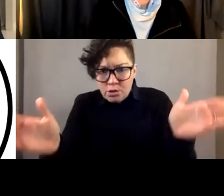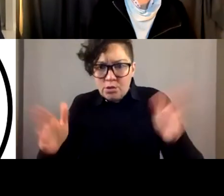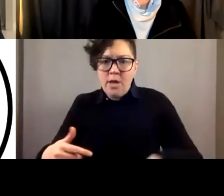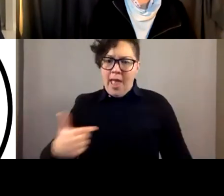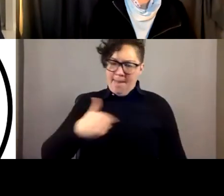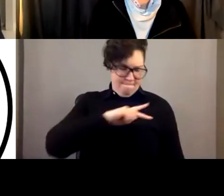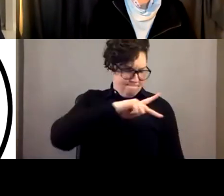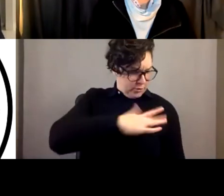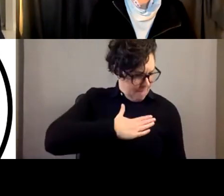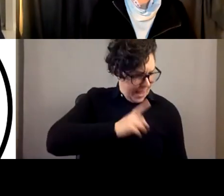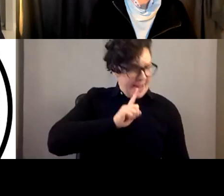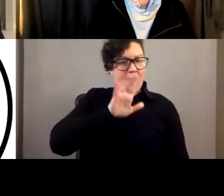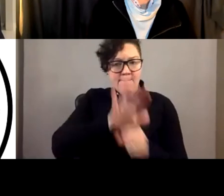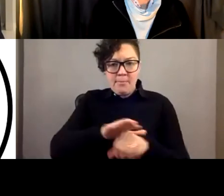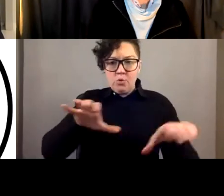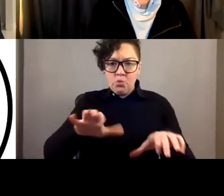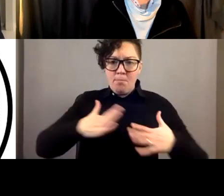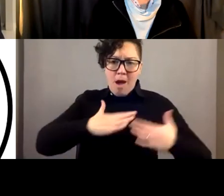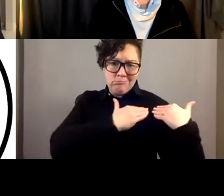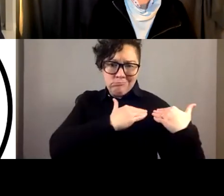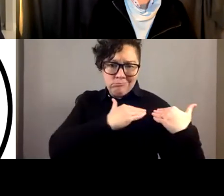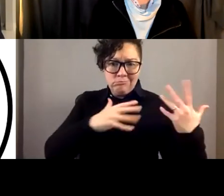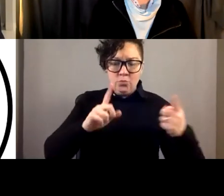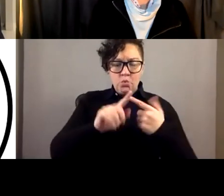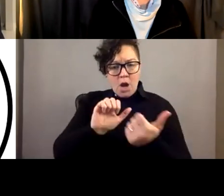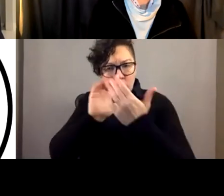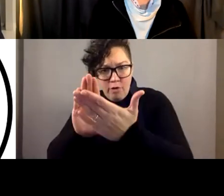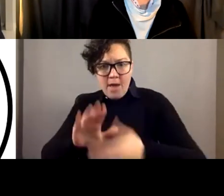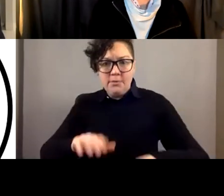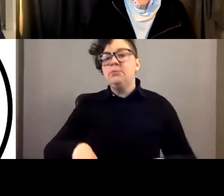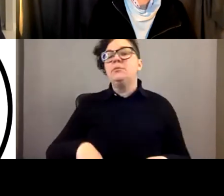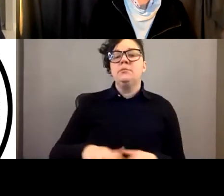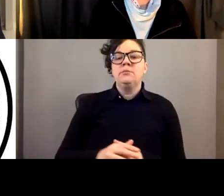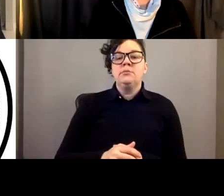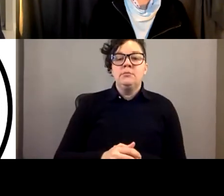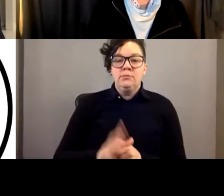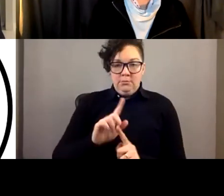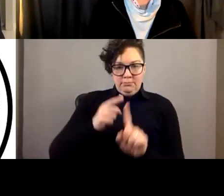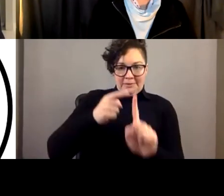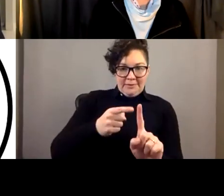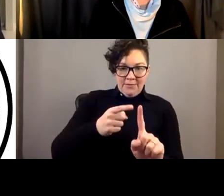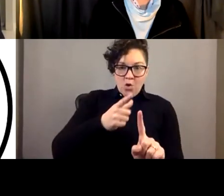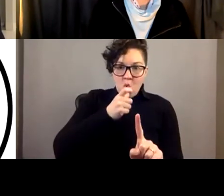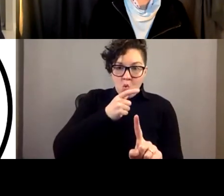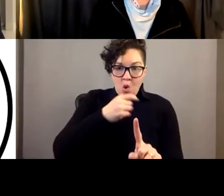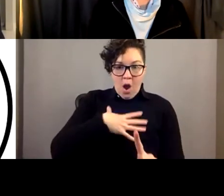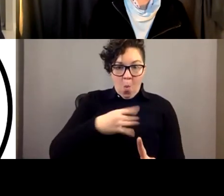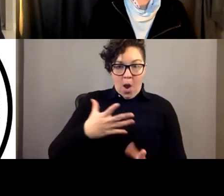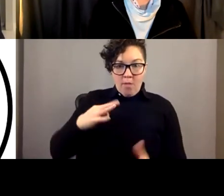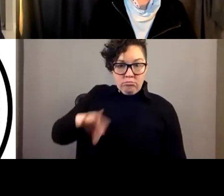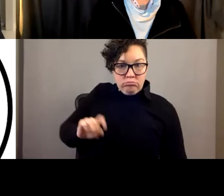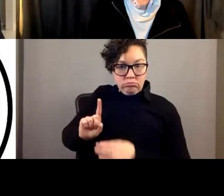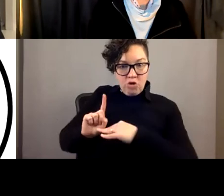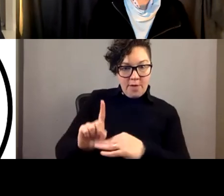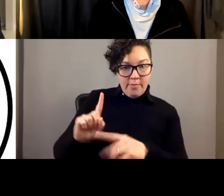commitment to doing our part to address, particularly those of us who have enjoyed white privilege, to think about the part that we